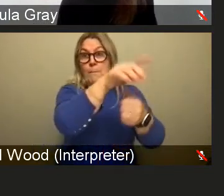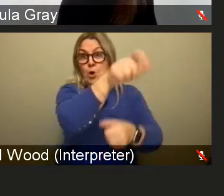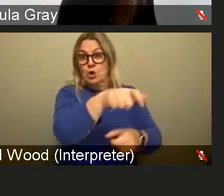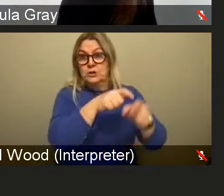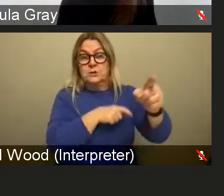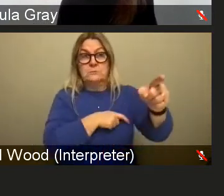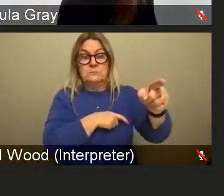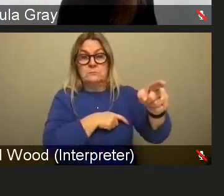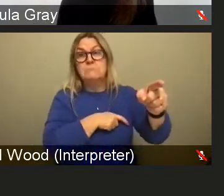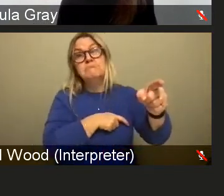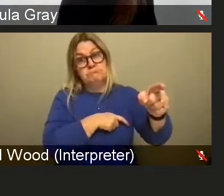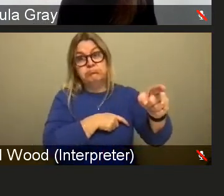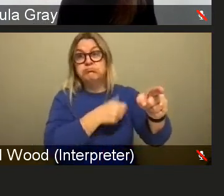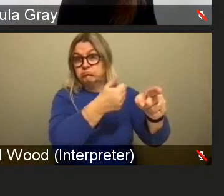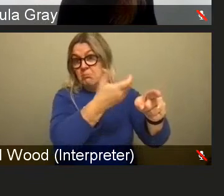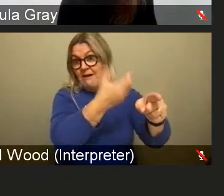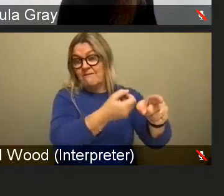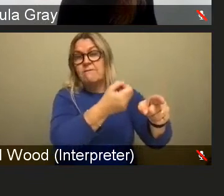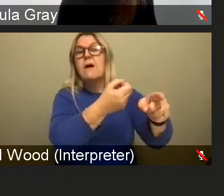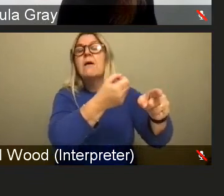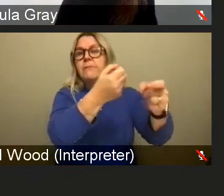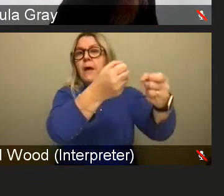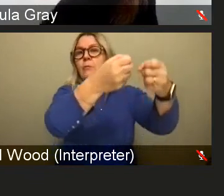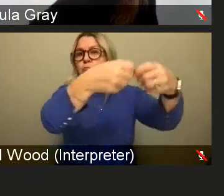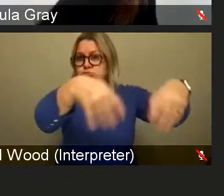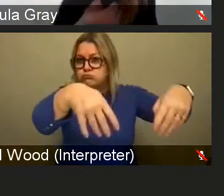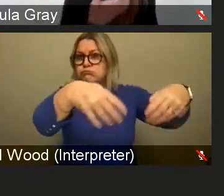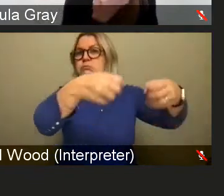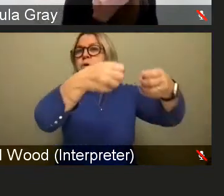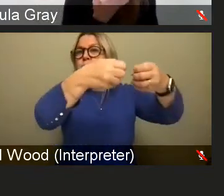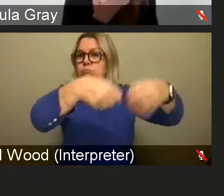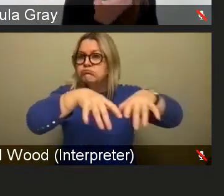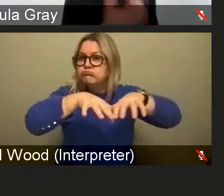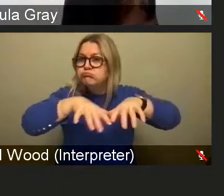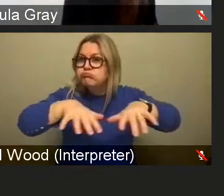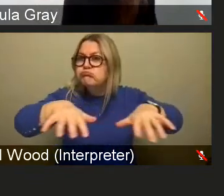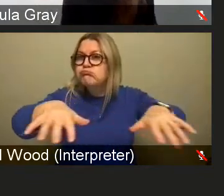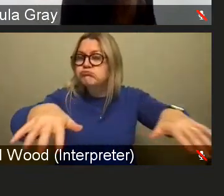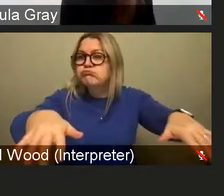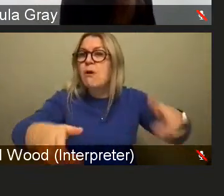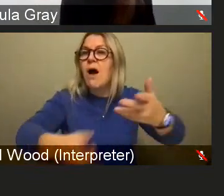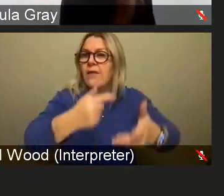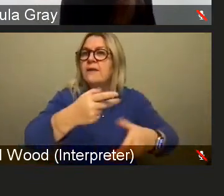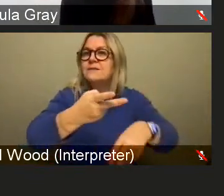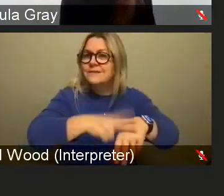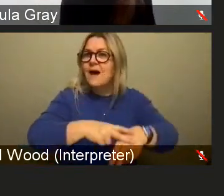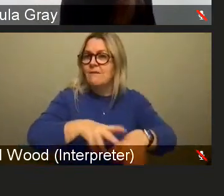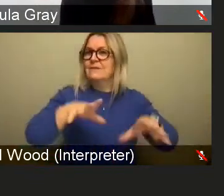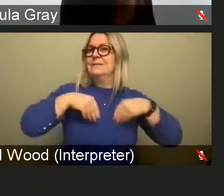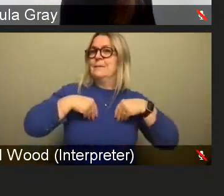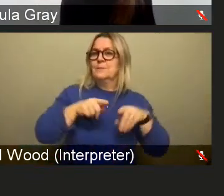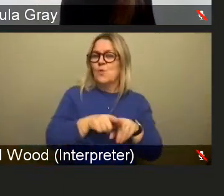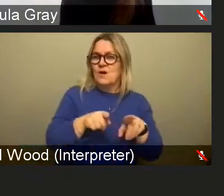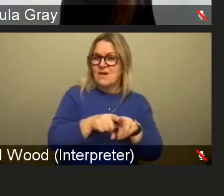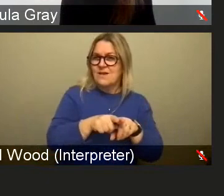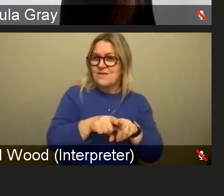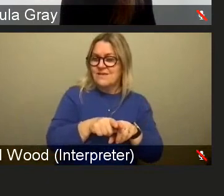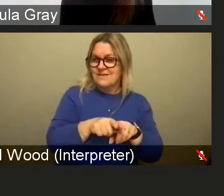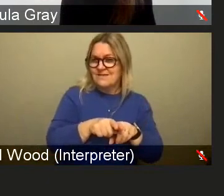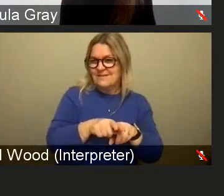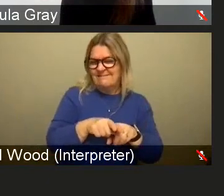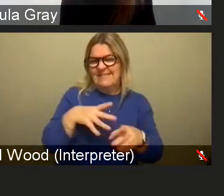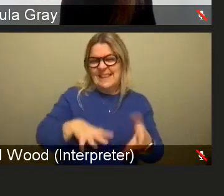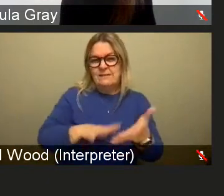within the organisation, but a societal shift as well. So nothing's in isolation again. Yes, I completely agree.